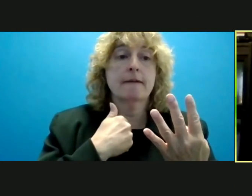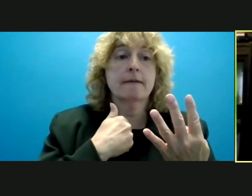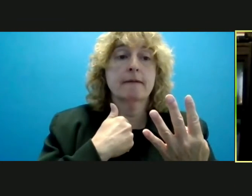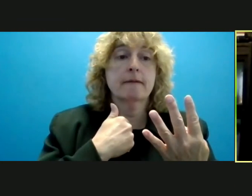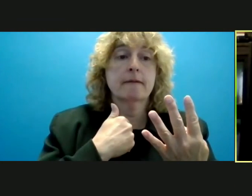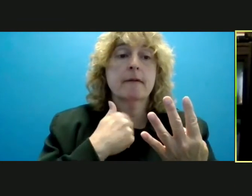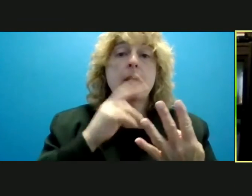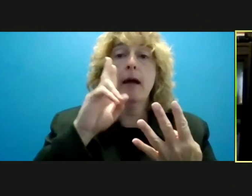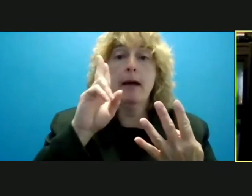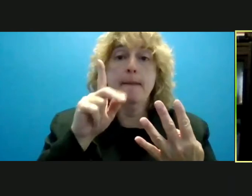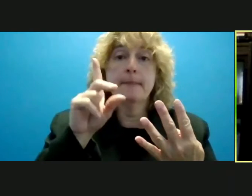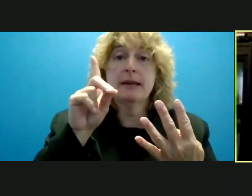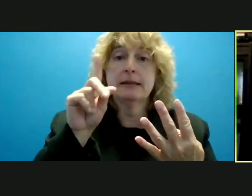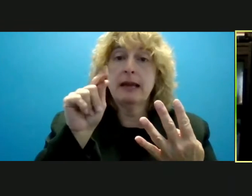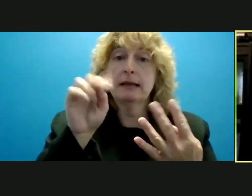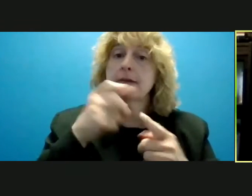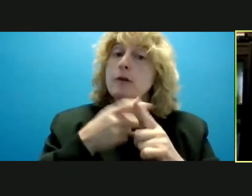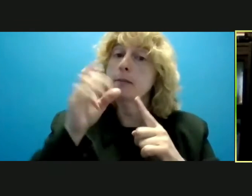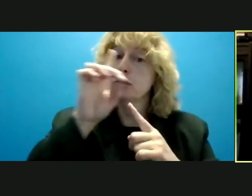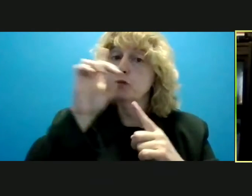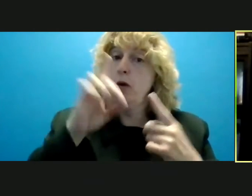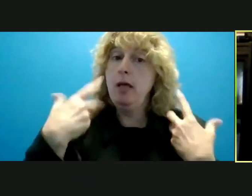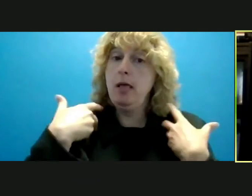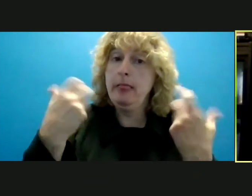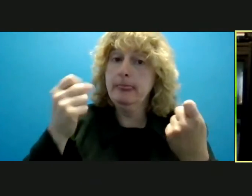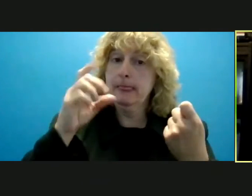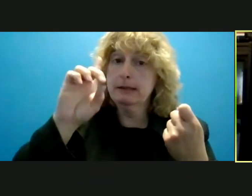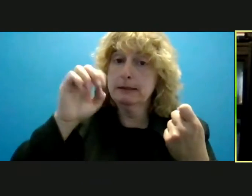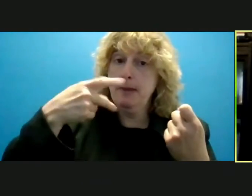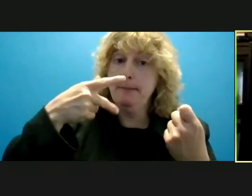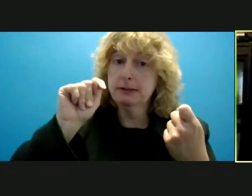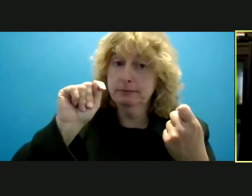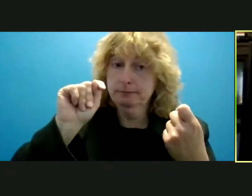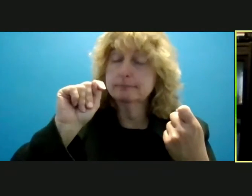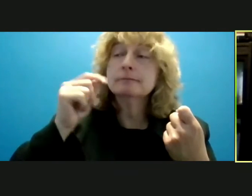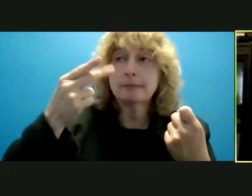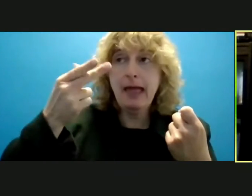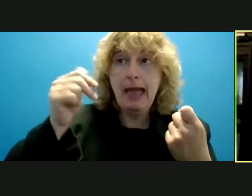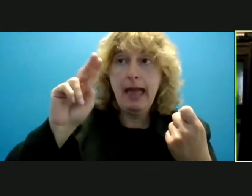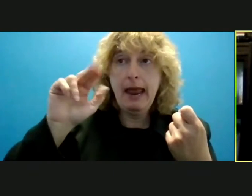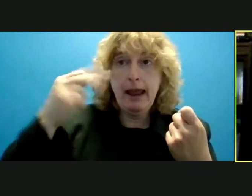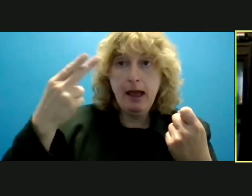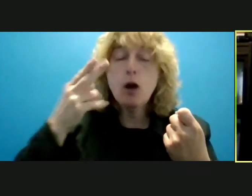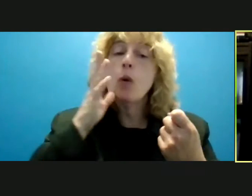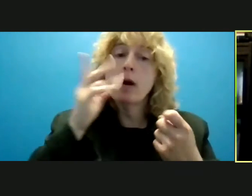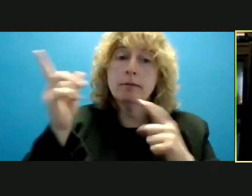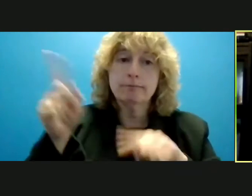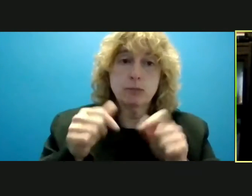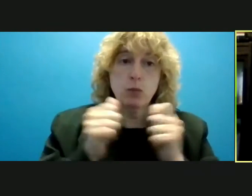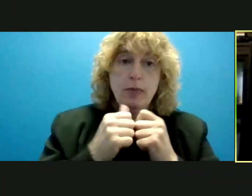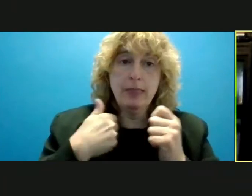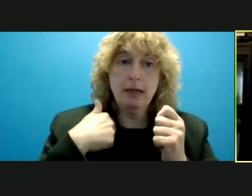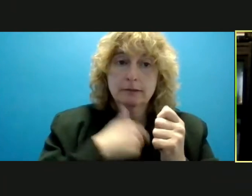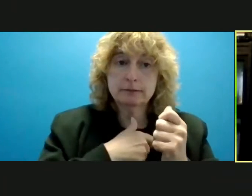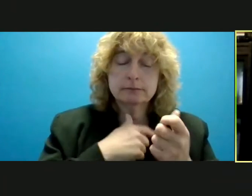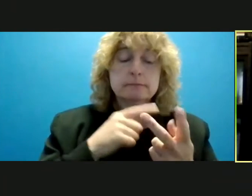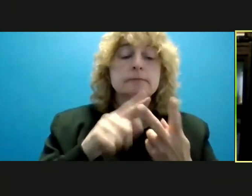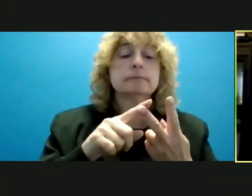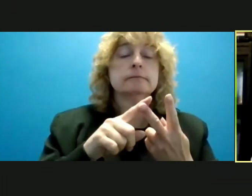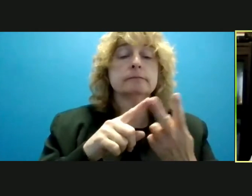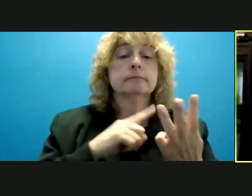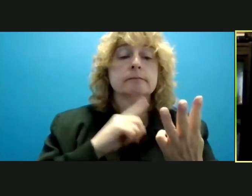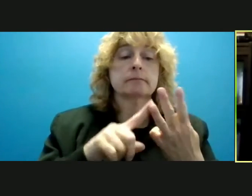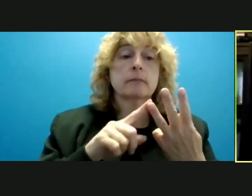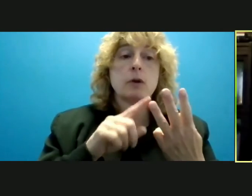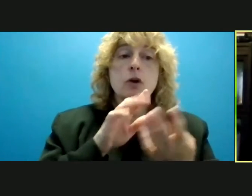going to have an update from the Detroit Health Department. So Hannah will be here with us today. We'll be talking with our schools about...